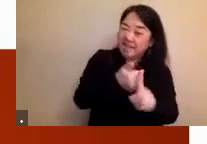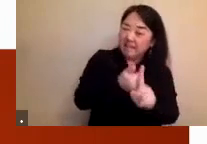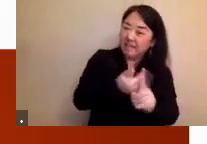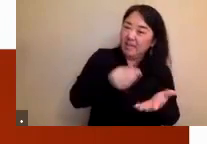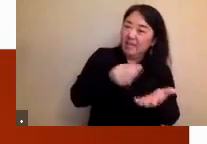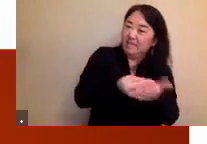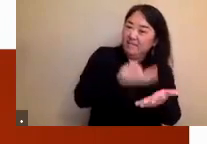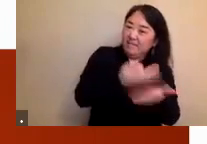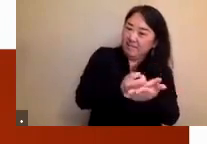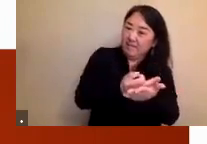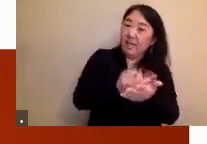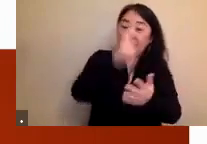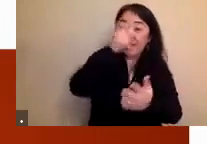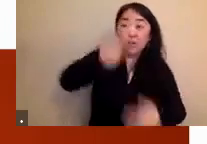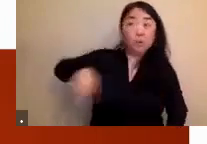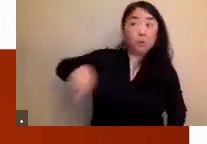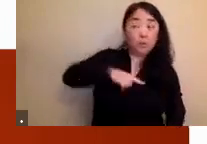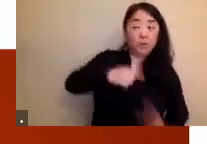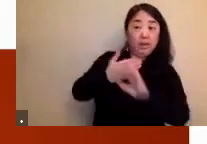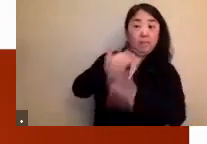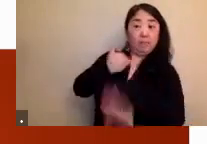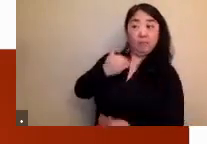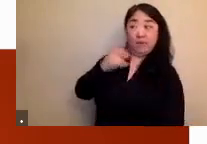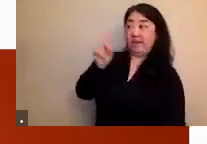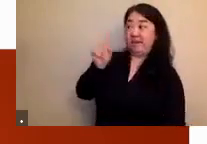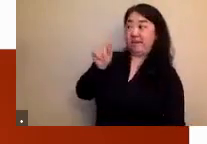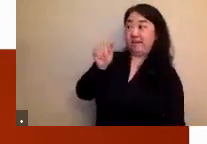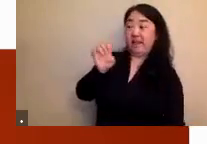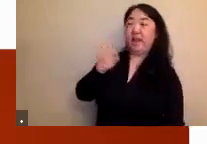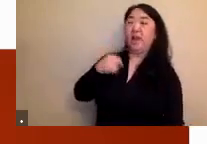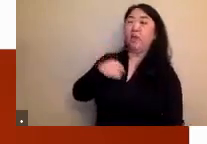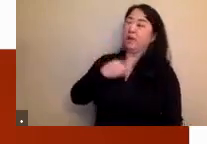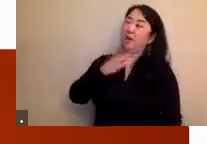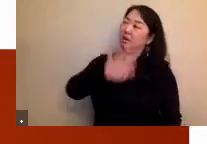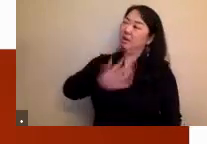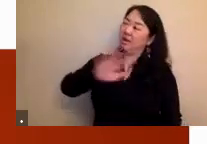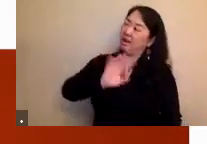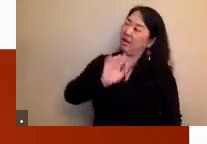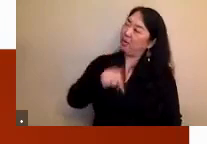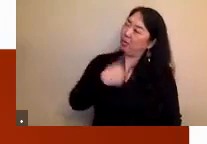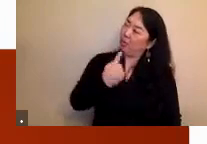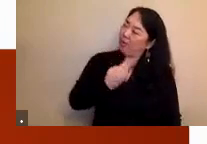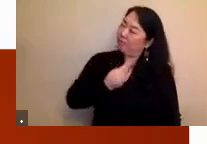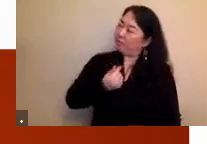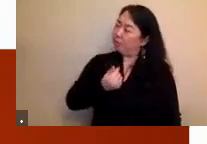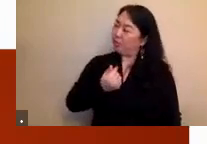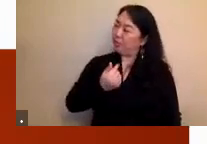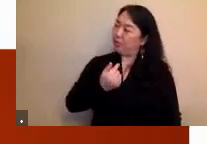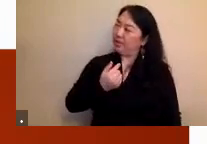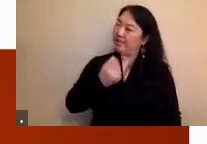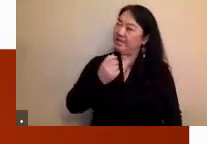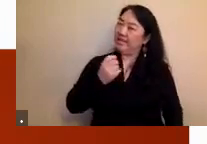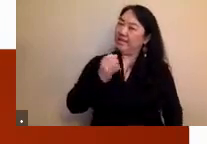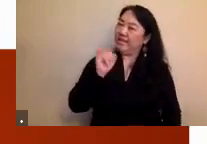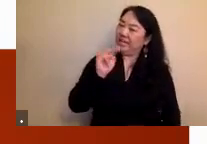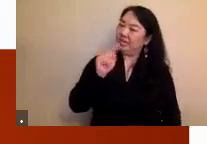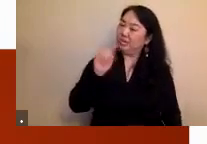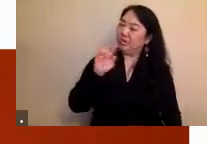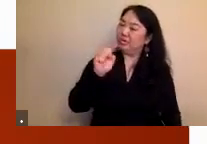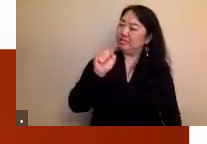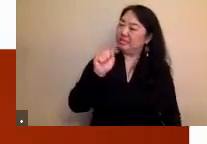we predated the system, we're probably one of the only interstates in the country, maybe it's one